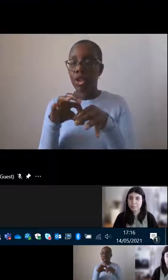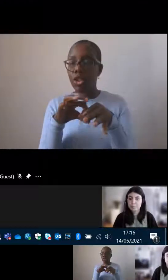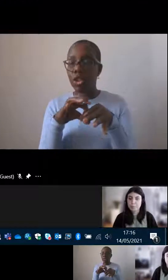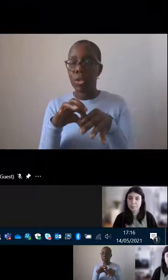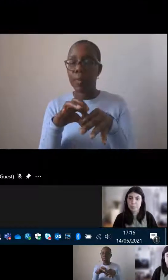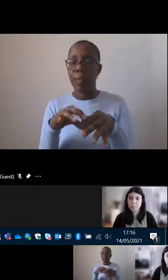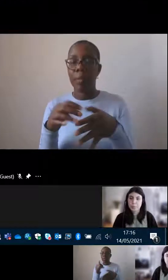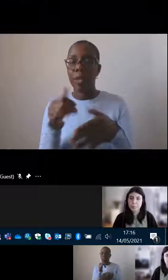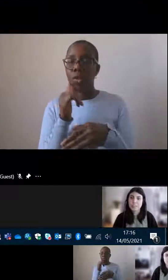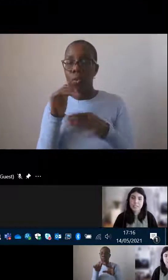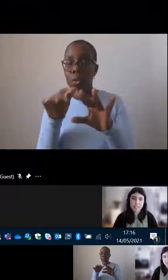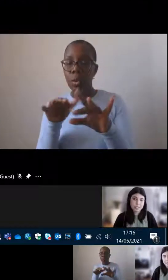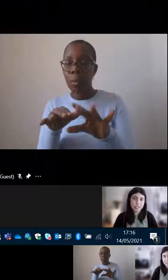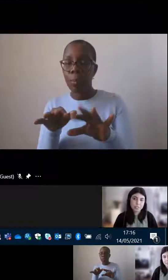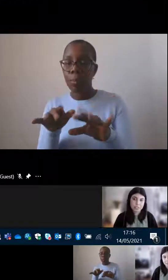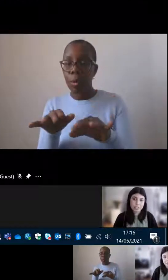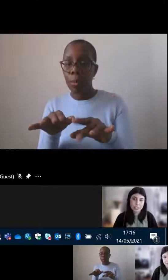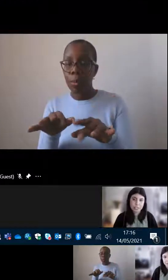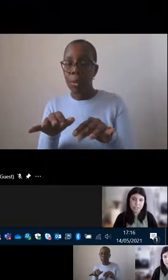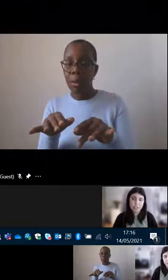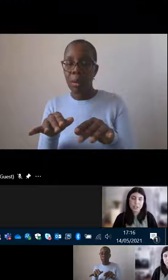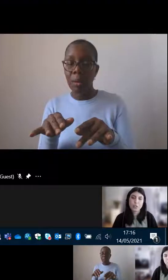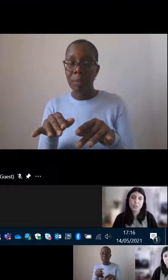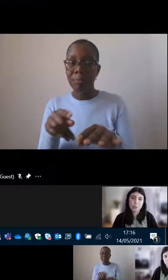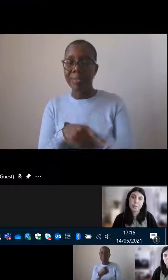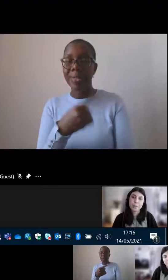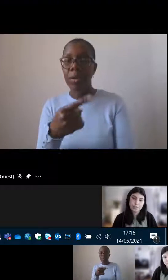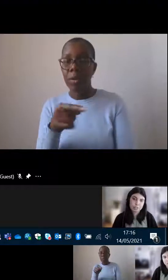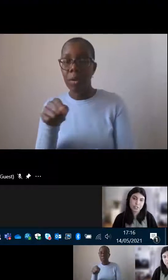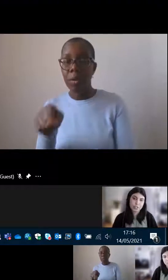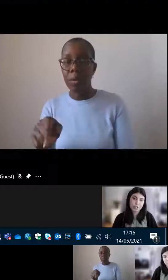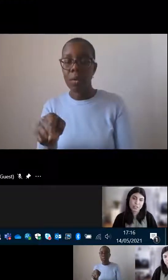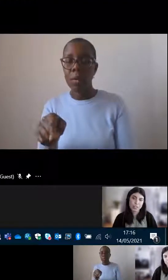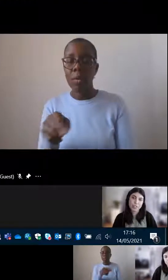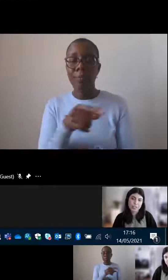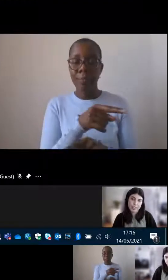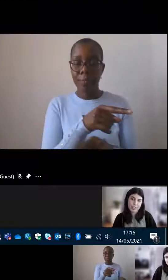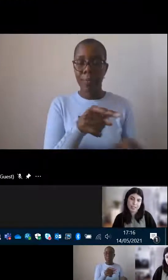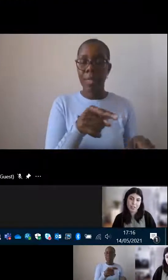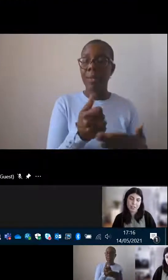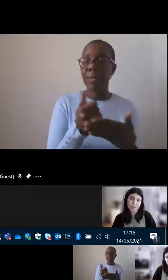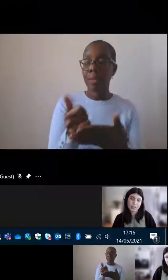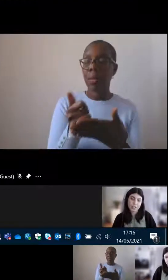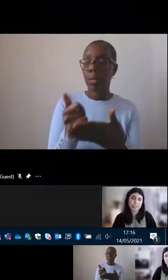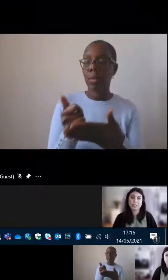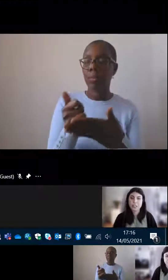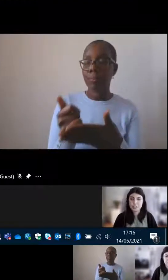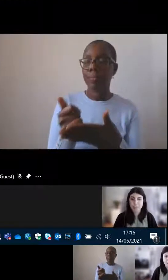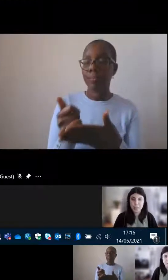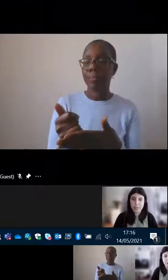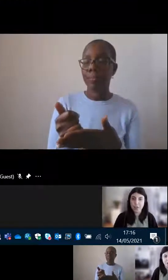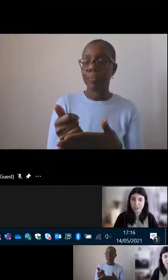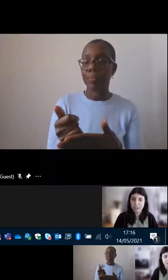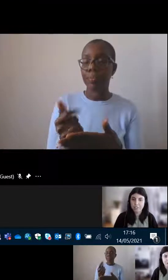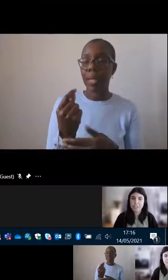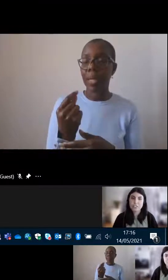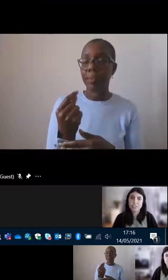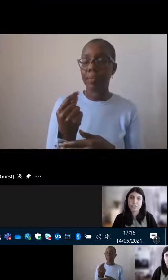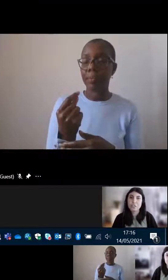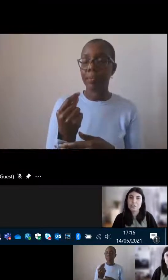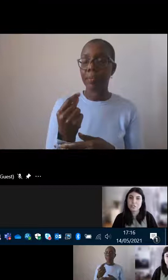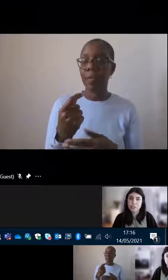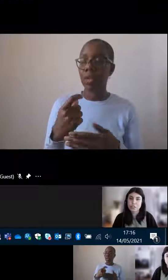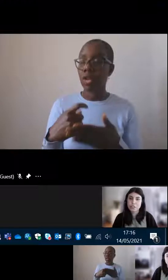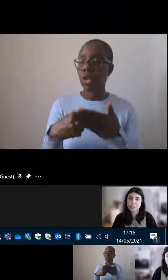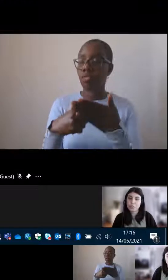well. Parents can self-refer, or a professional can contact on and refer on their behalf.